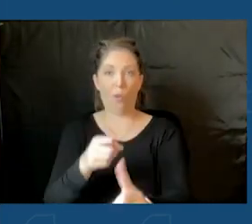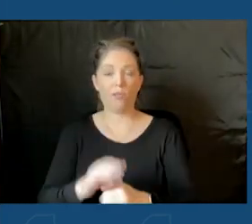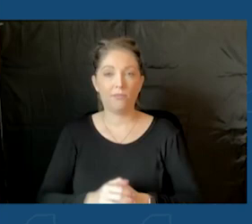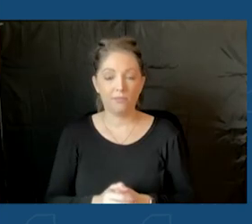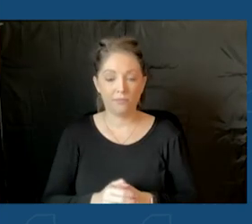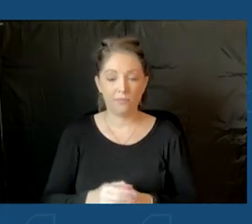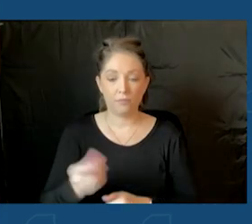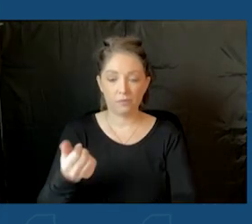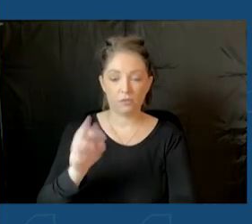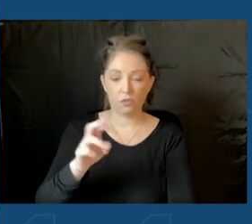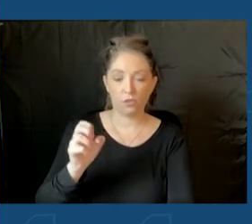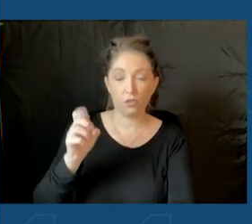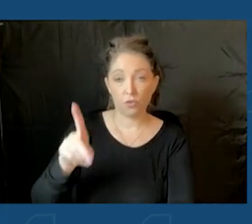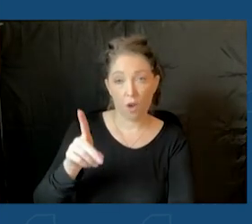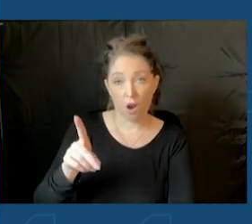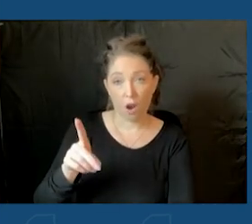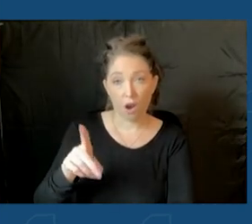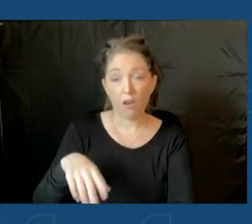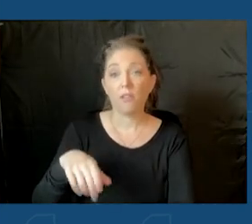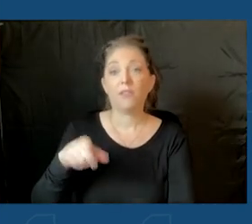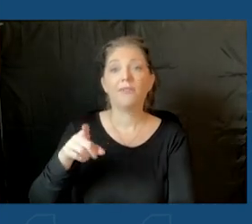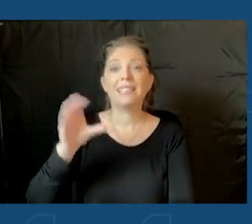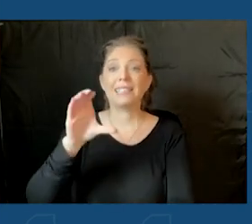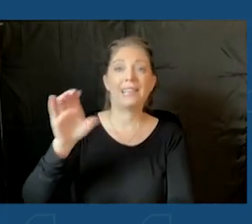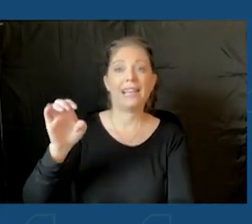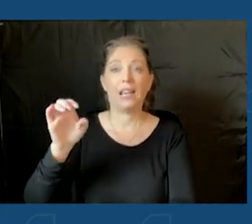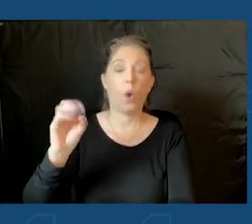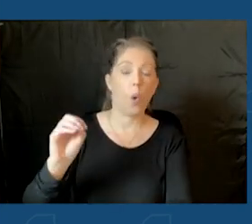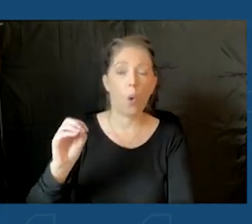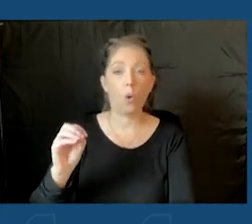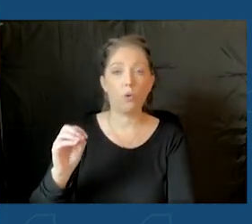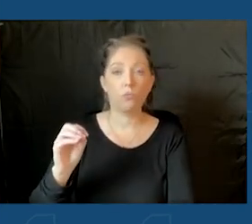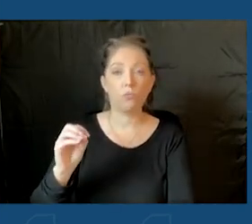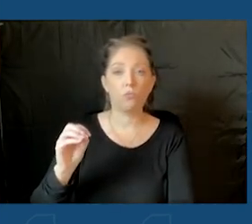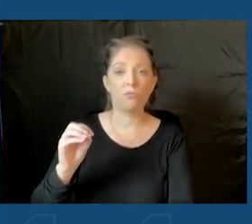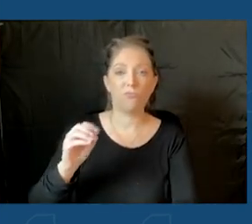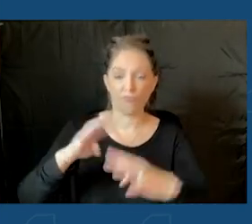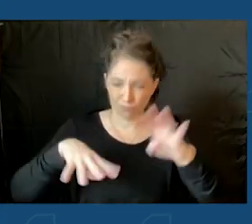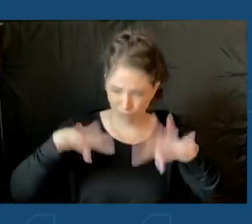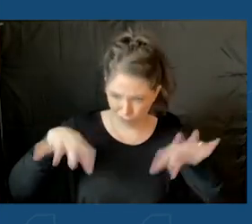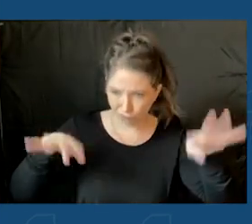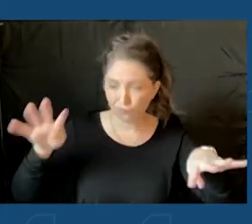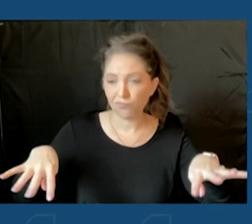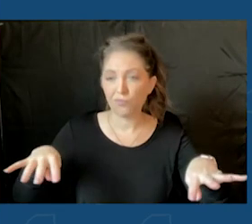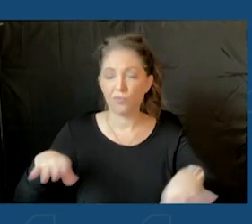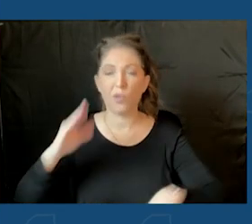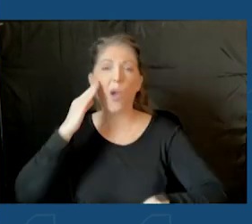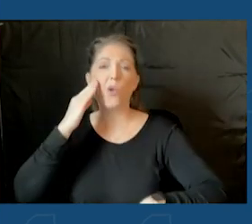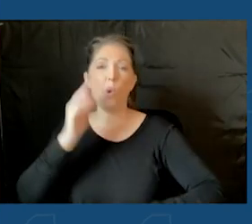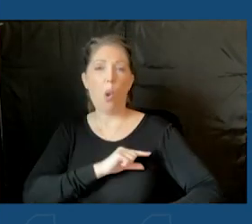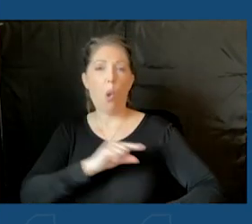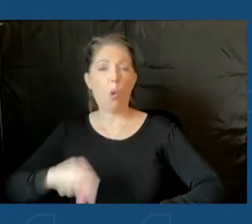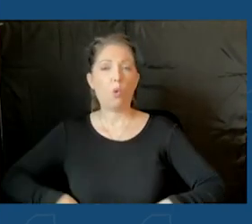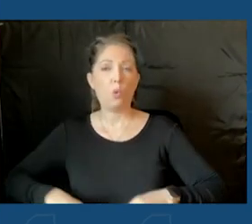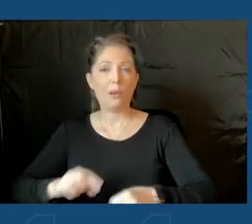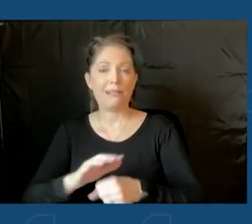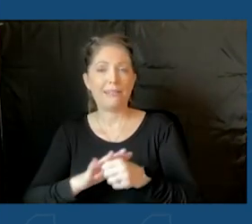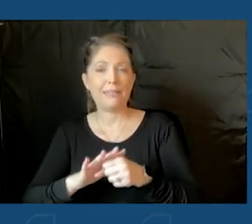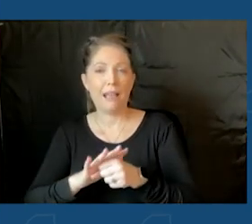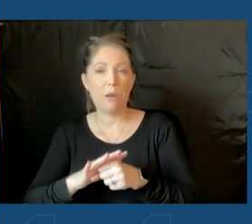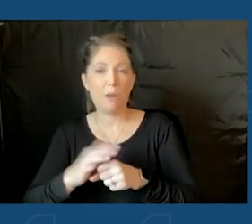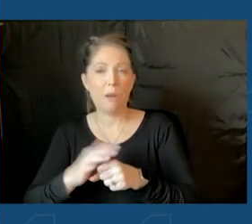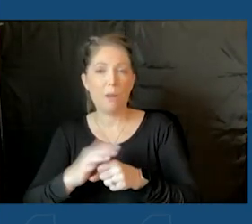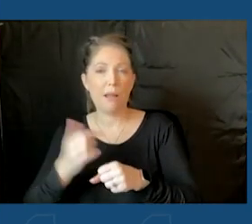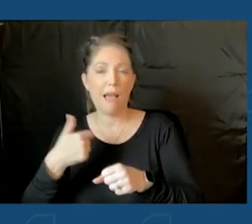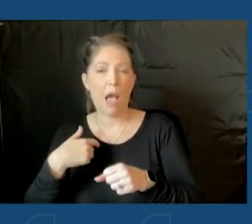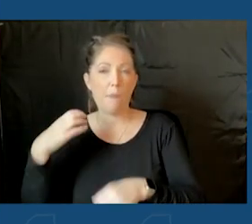CEO, again showing the great diversity. You know, Queens County, and I, it's been mentioned, I'm the chair of the House Foreign Affairs Committee. One of the